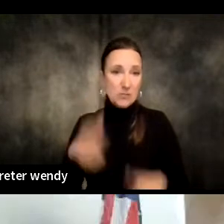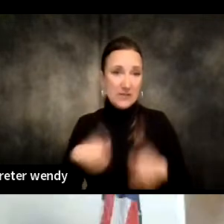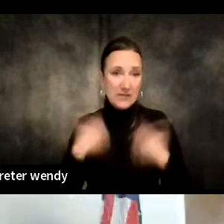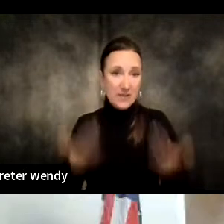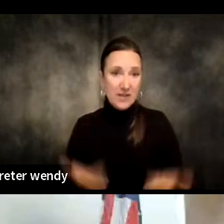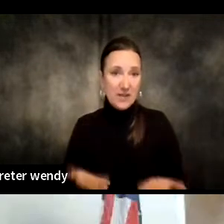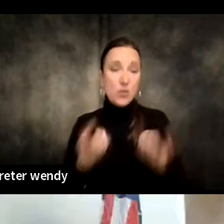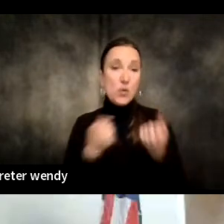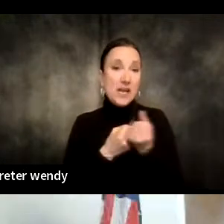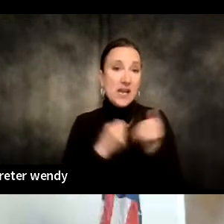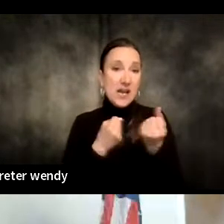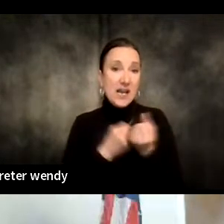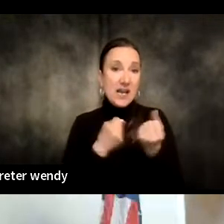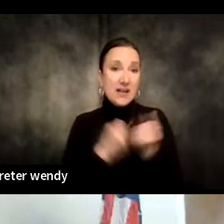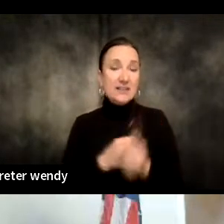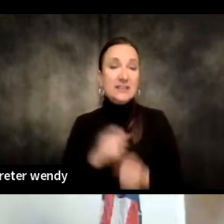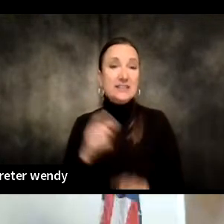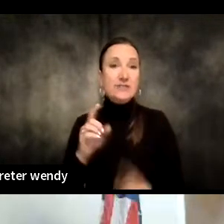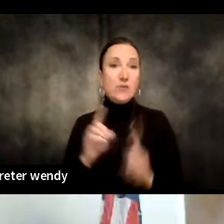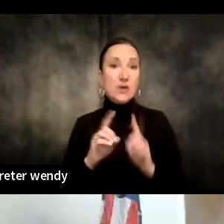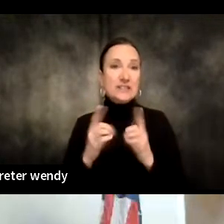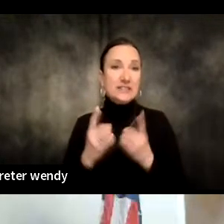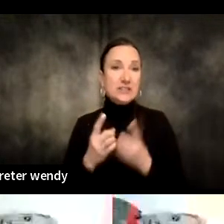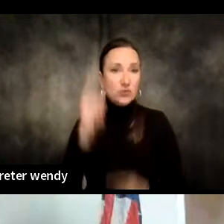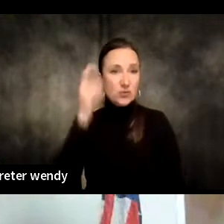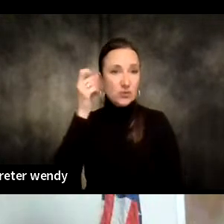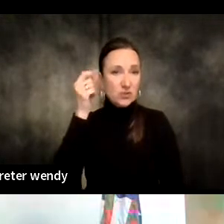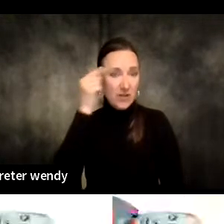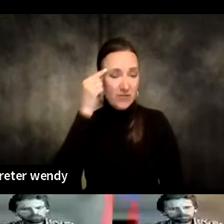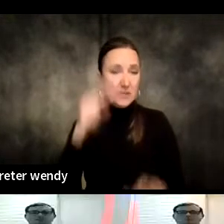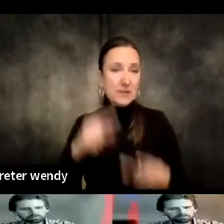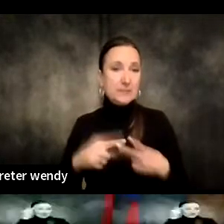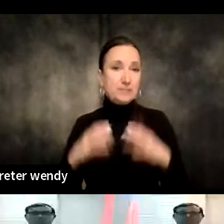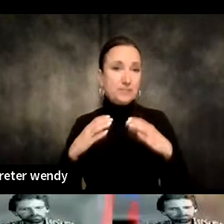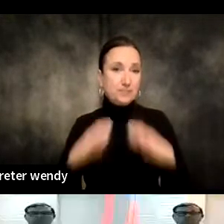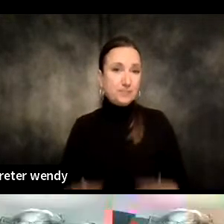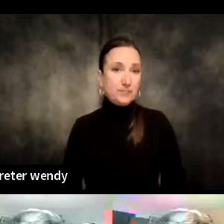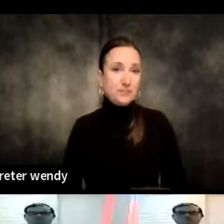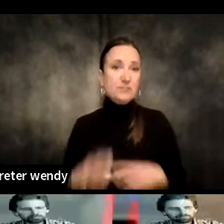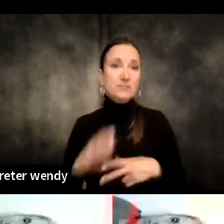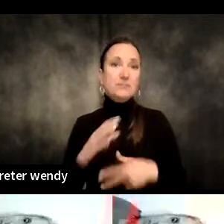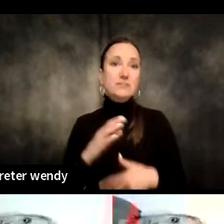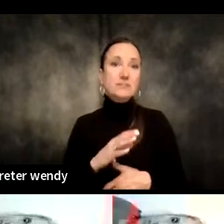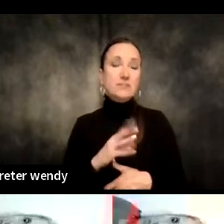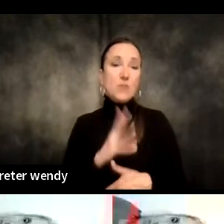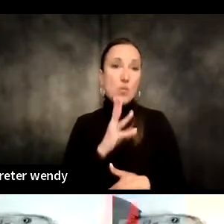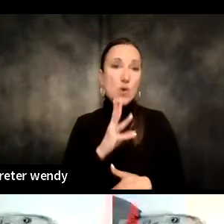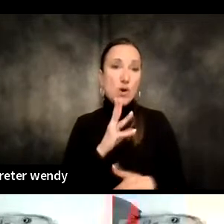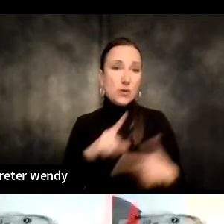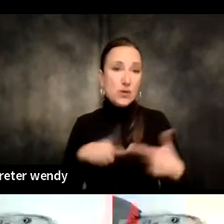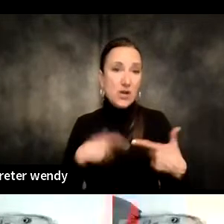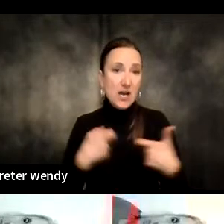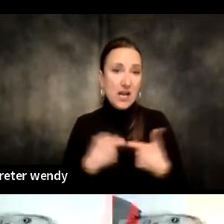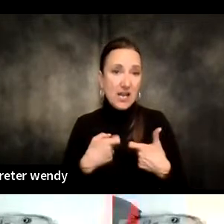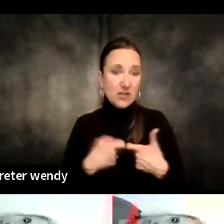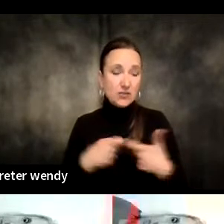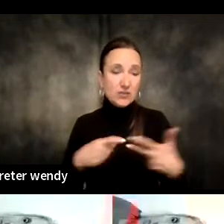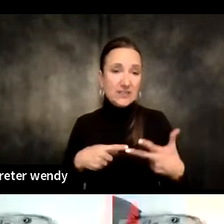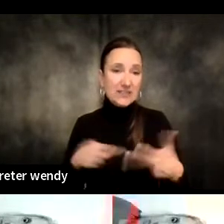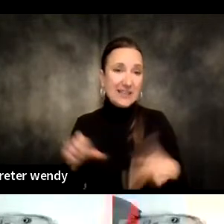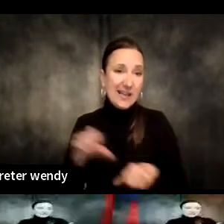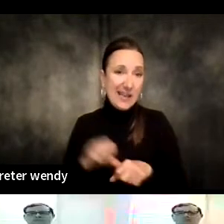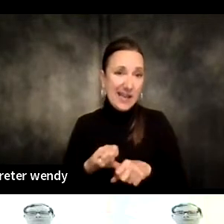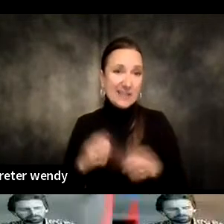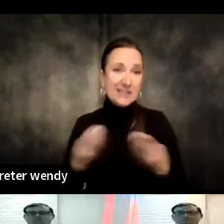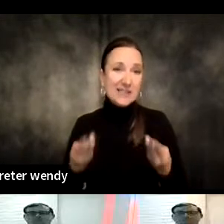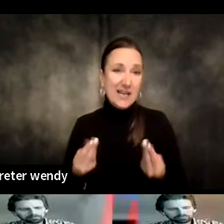Counsel advocates for district government consumers of water, electric, natural gas,